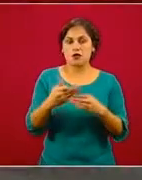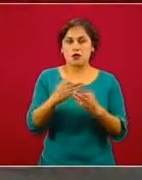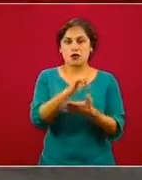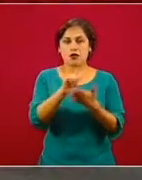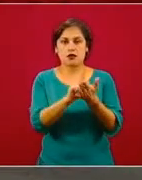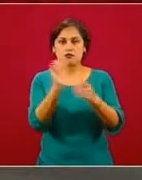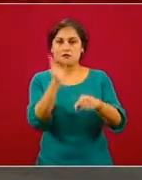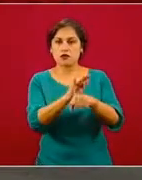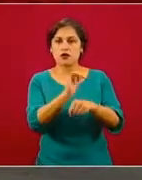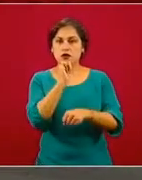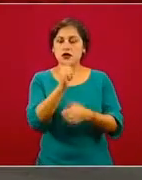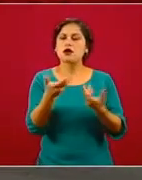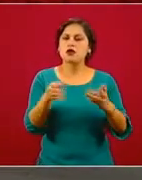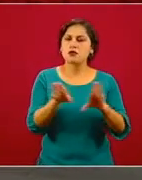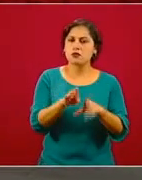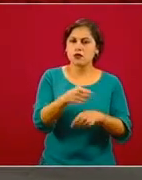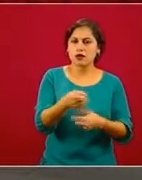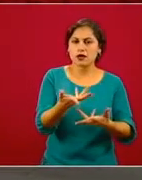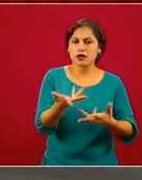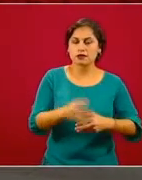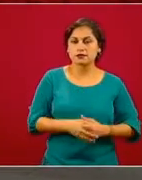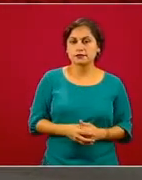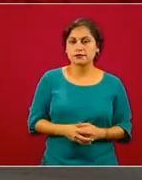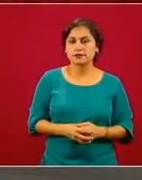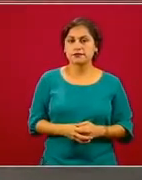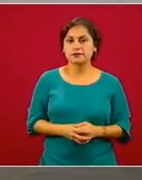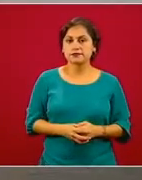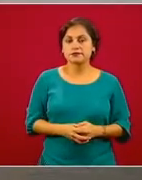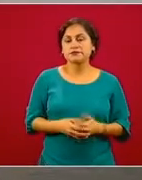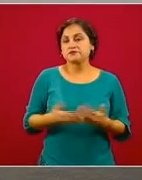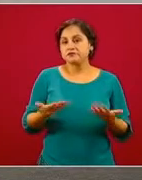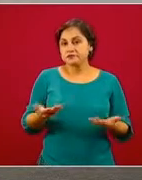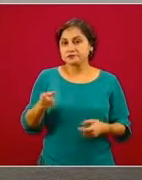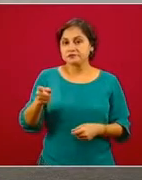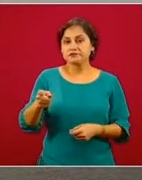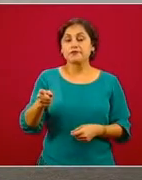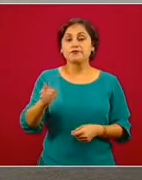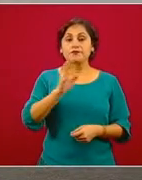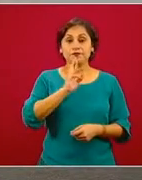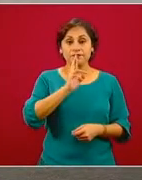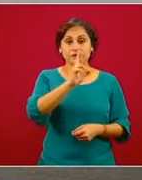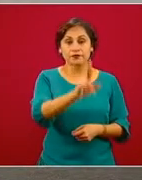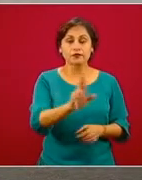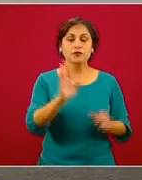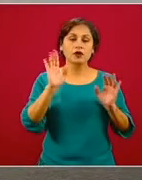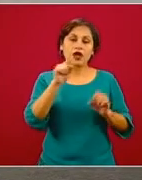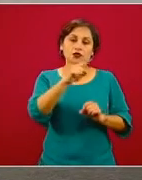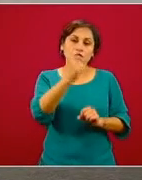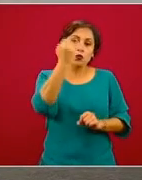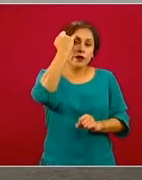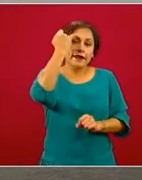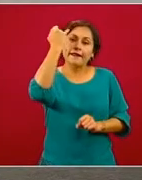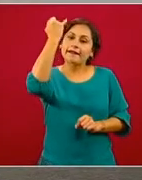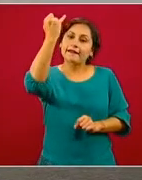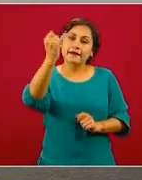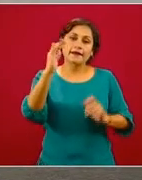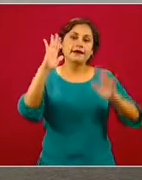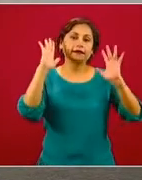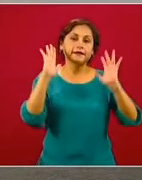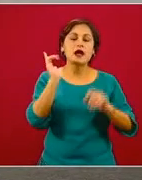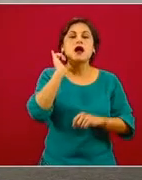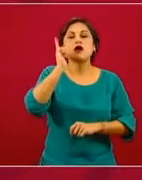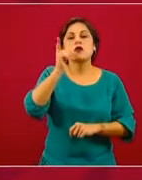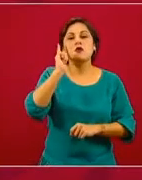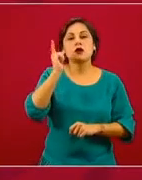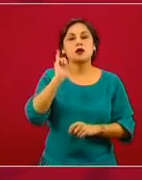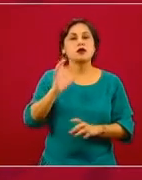do to protect themselves? Because they would be in a position of vulnerability. Well, first question, it